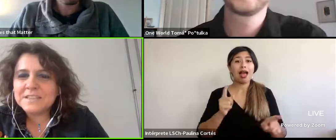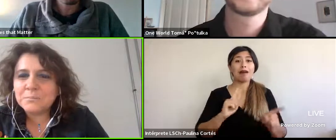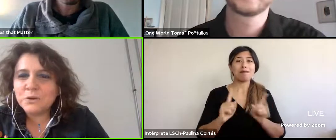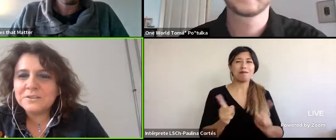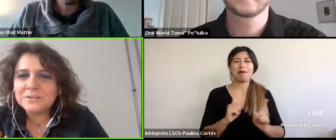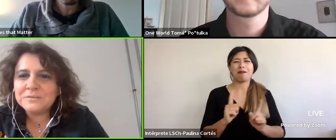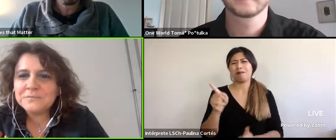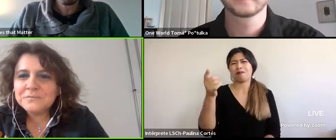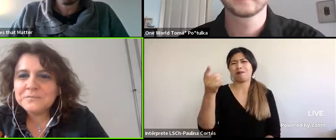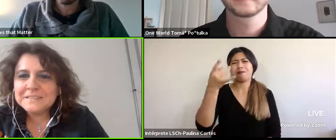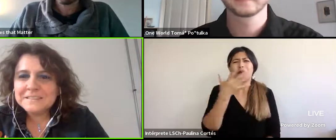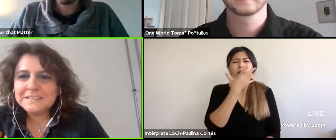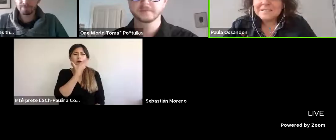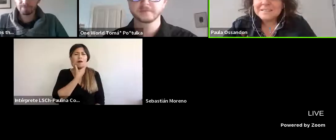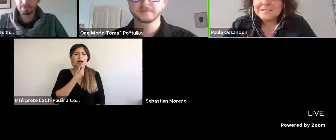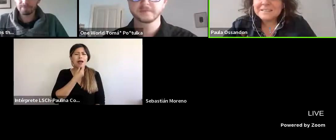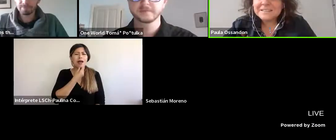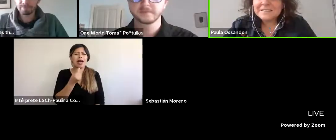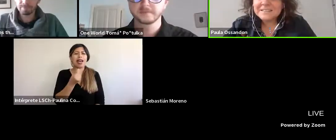Sebastián Moreno.